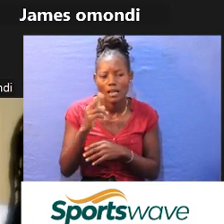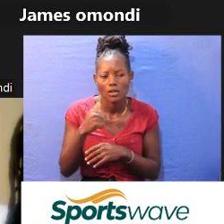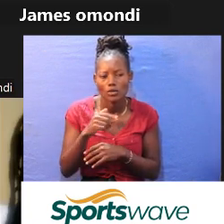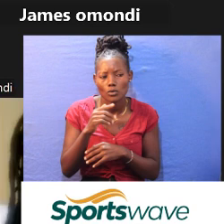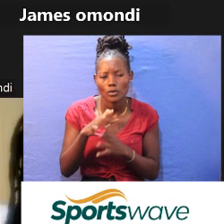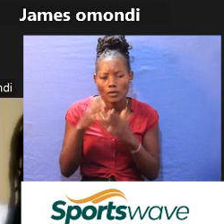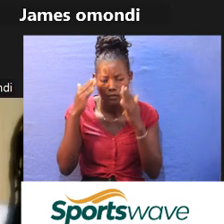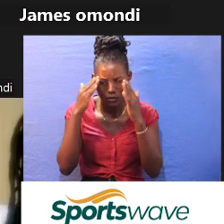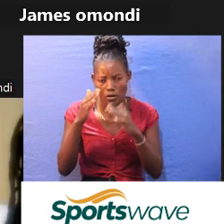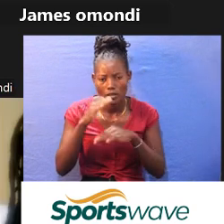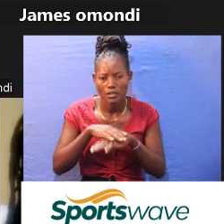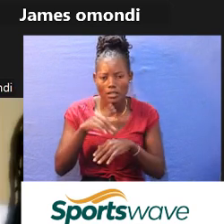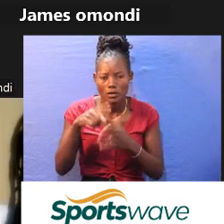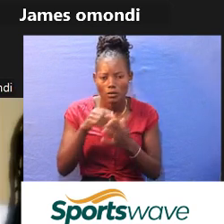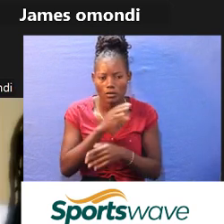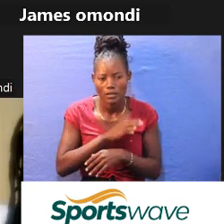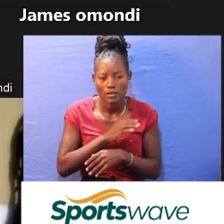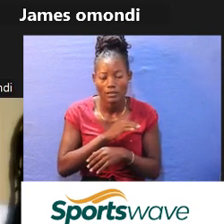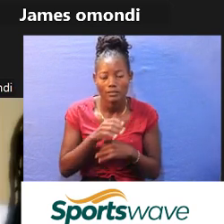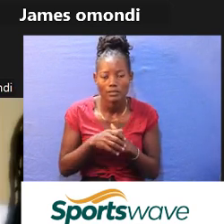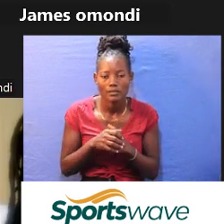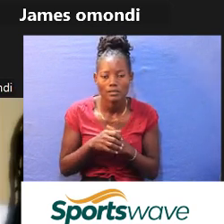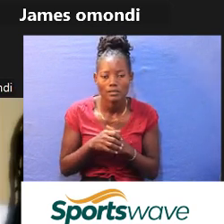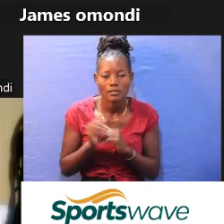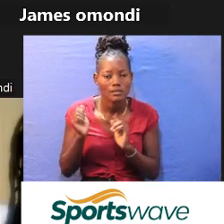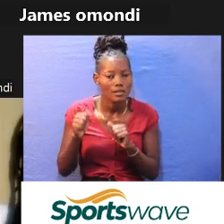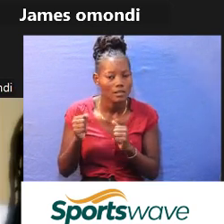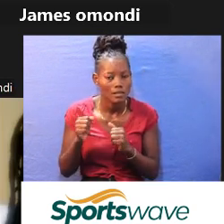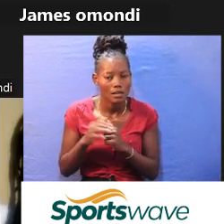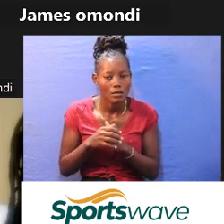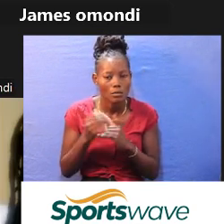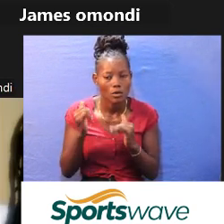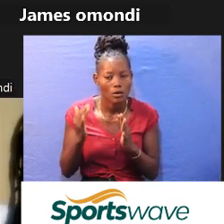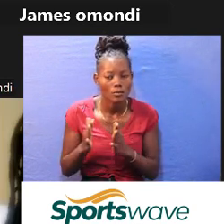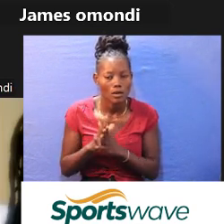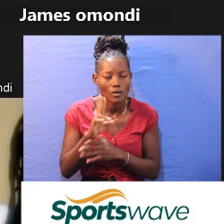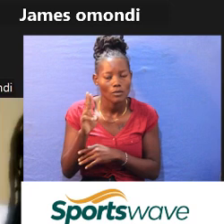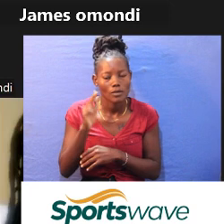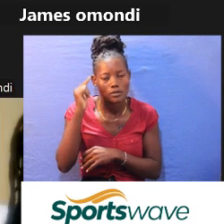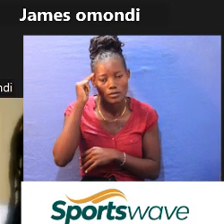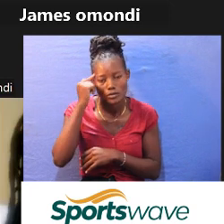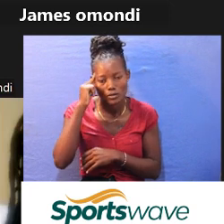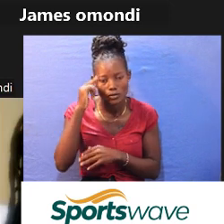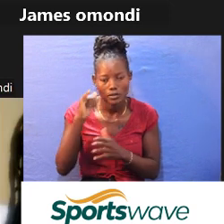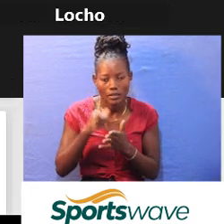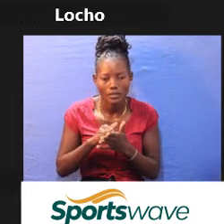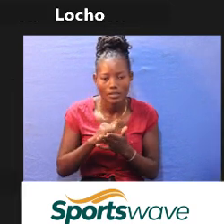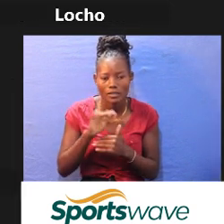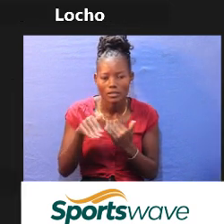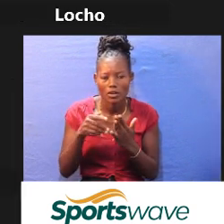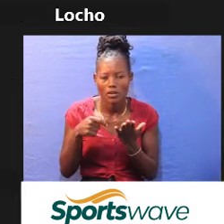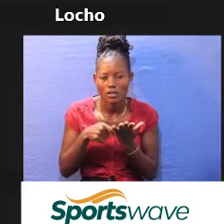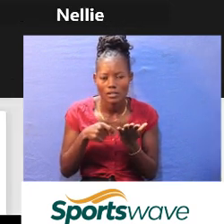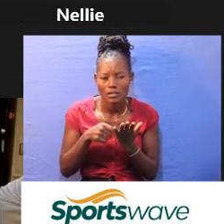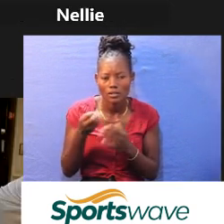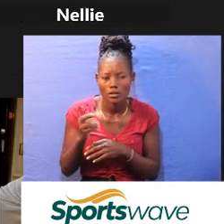And what characteristics actually enable a guy to run fast? You know, we used to think that it was all technical, or so much